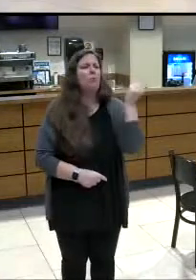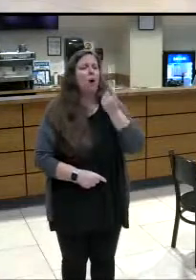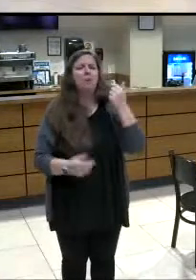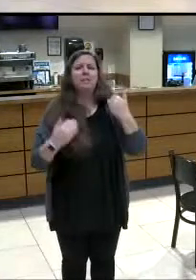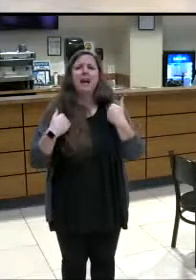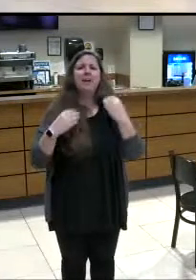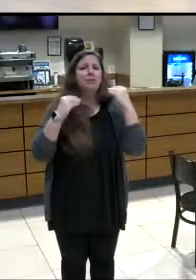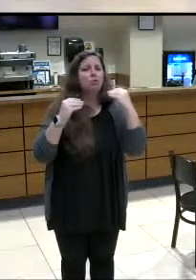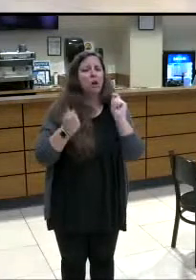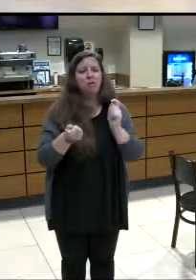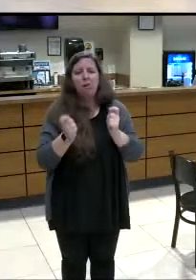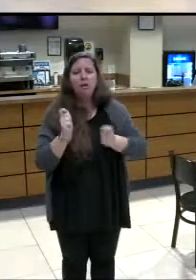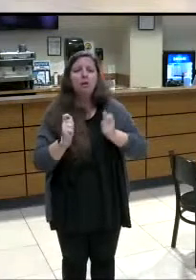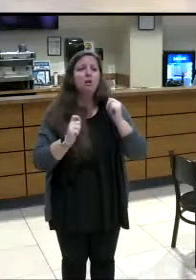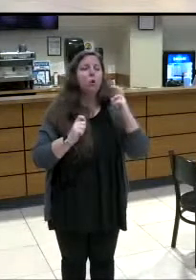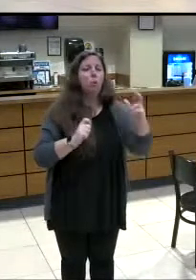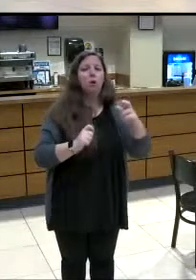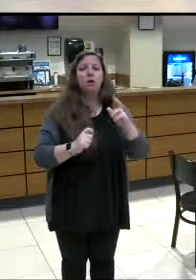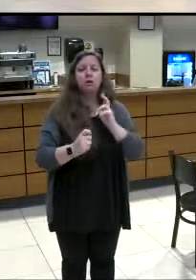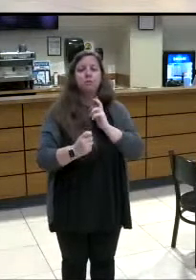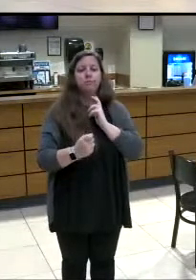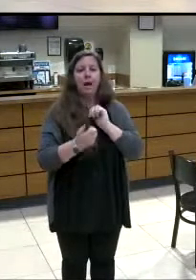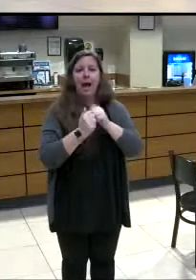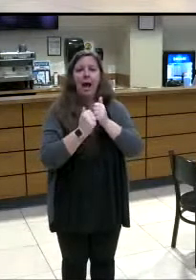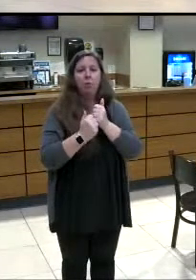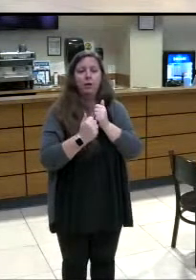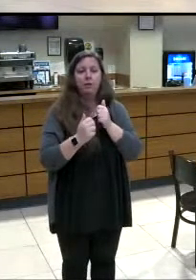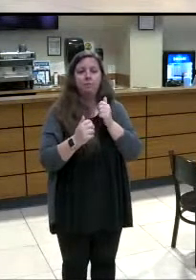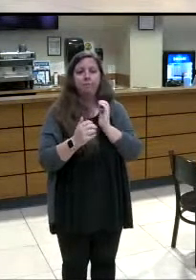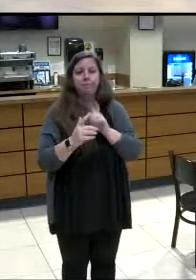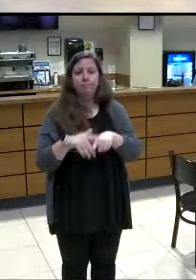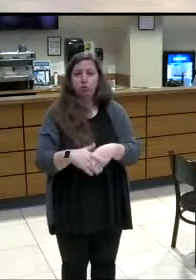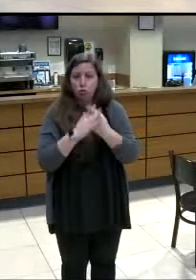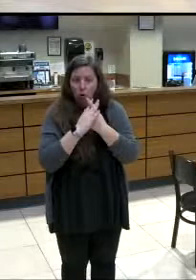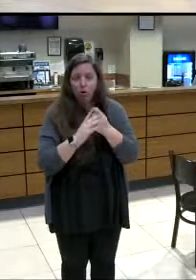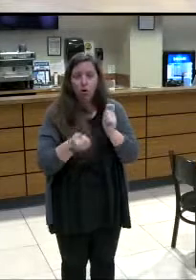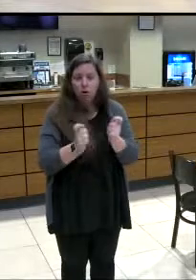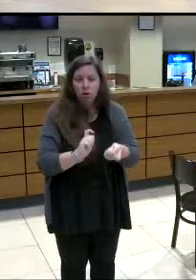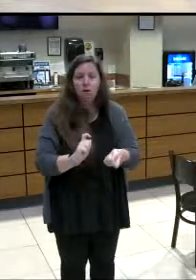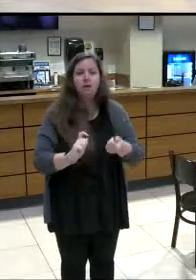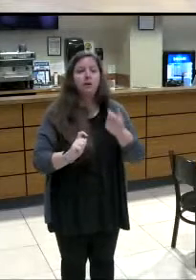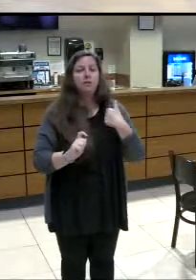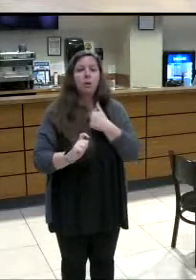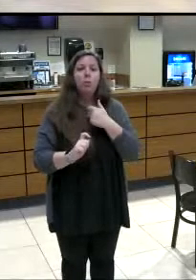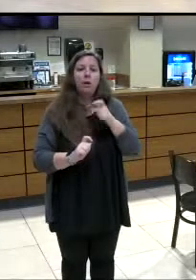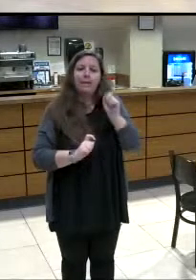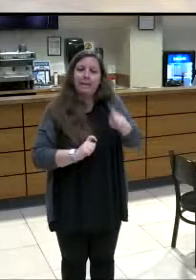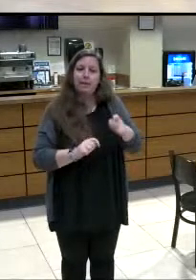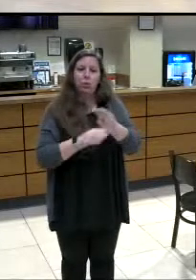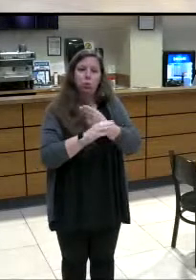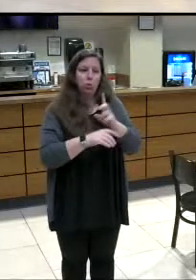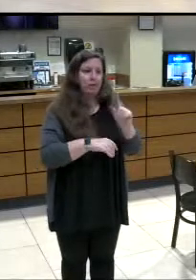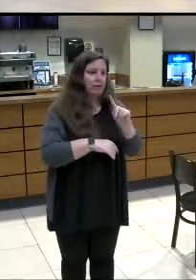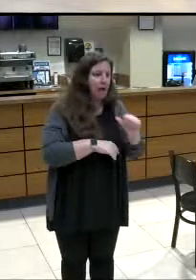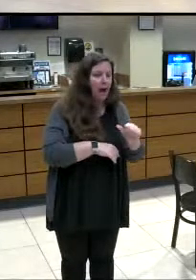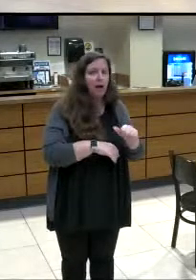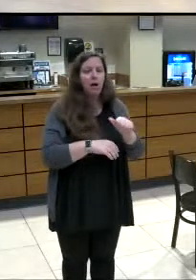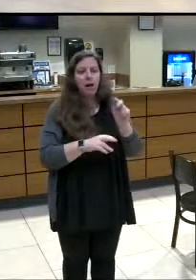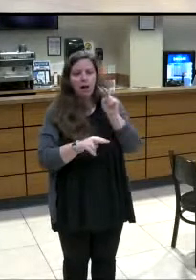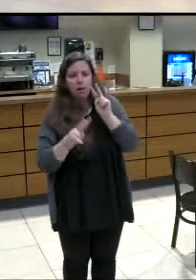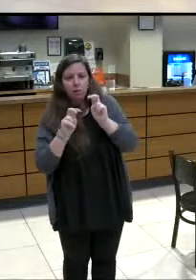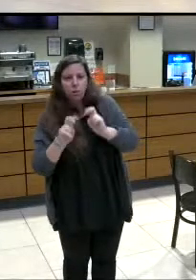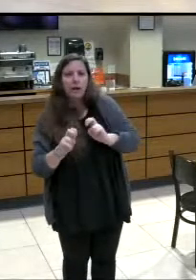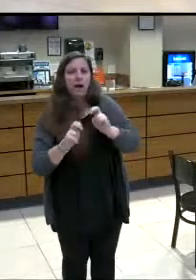tweaks that we have to take, really looking at data, looking at what student needs are showing us, whether that's in terms of behavior